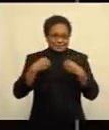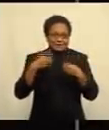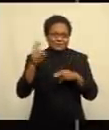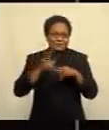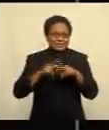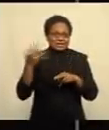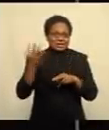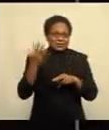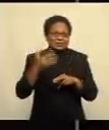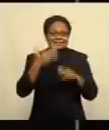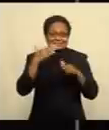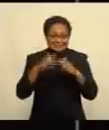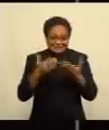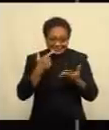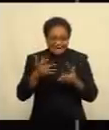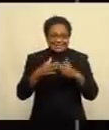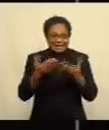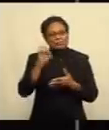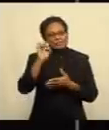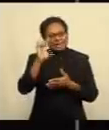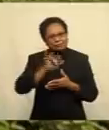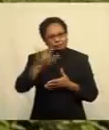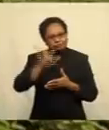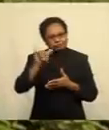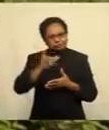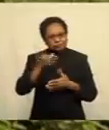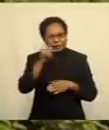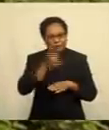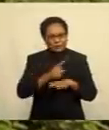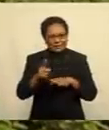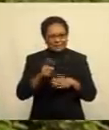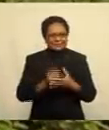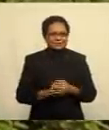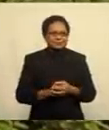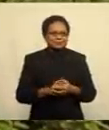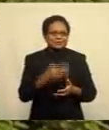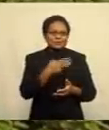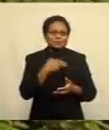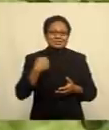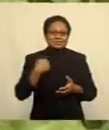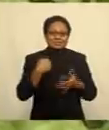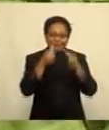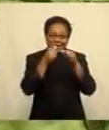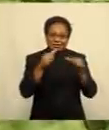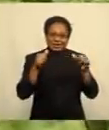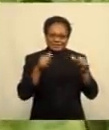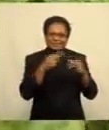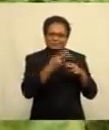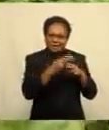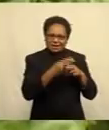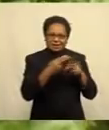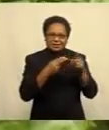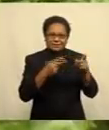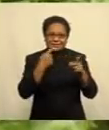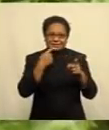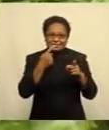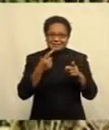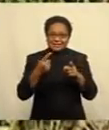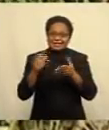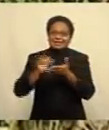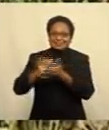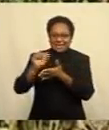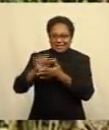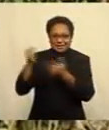freight flights a week. Kritika Kumar reports. According to the ministry, increasing the volume of export has led to a decrease